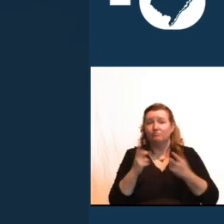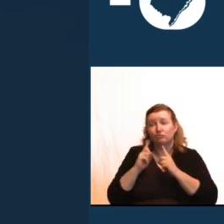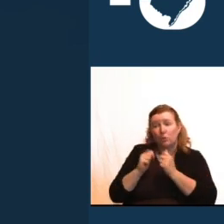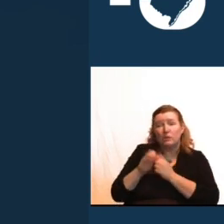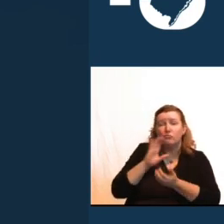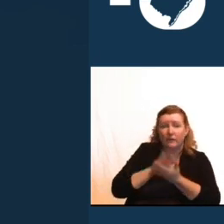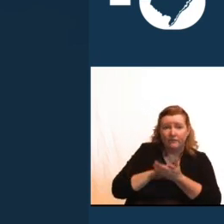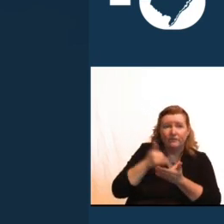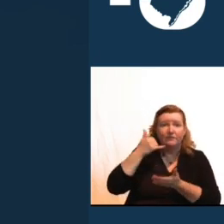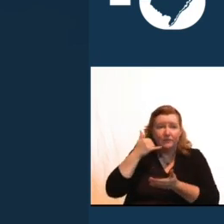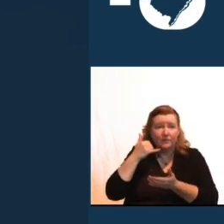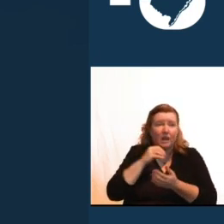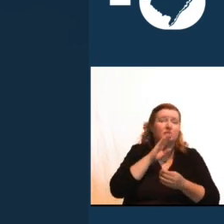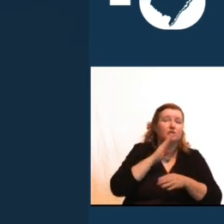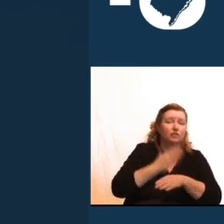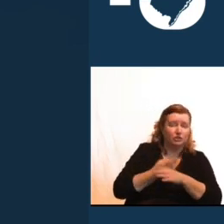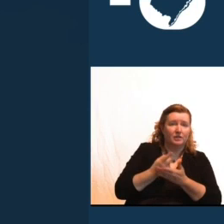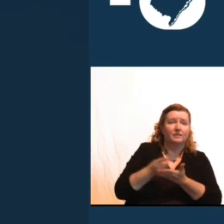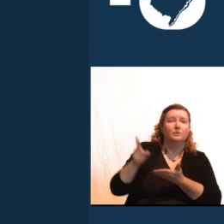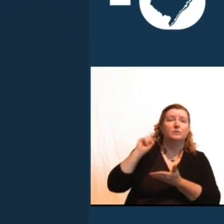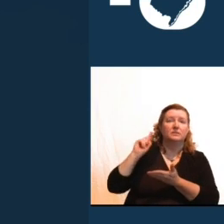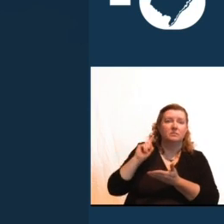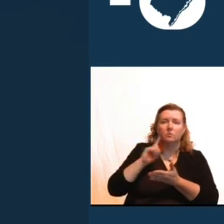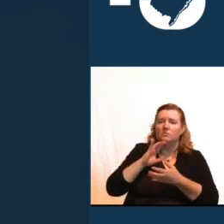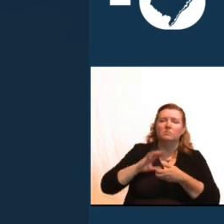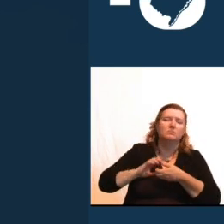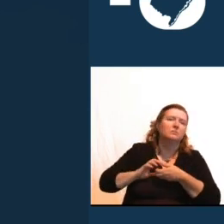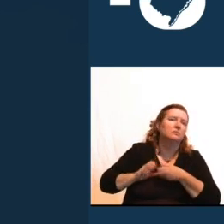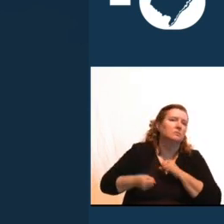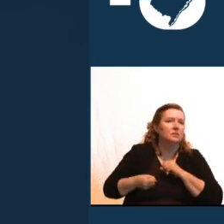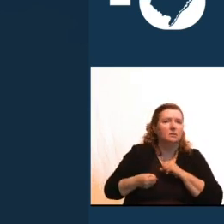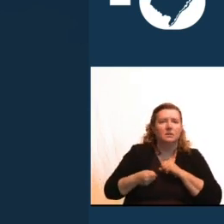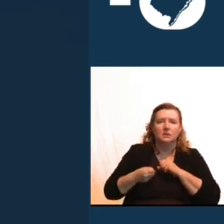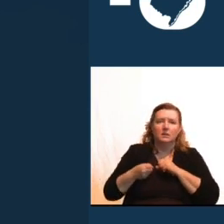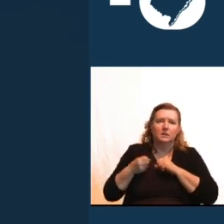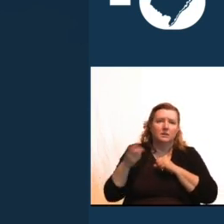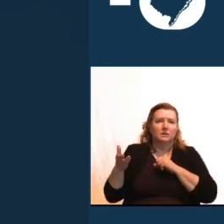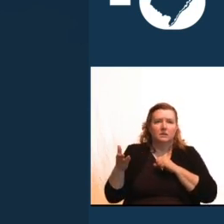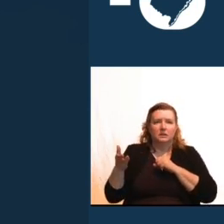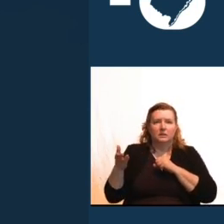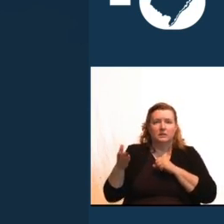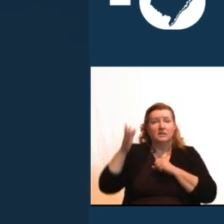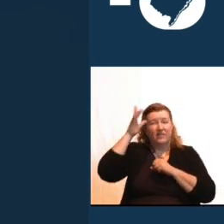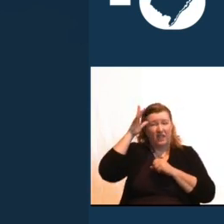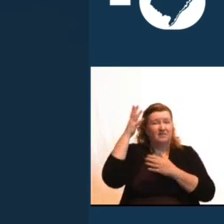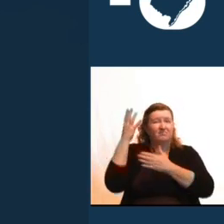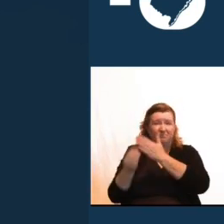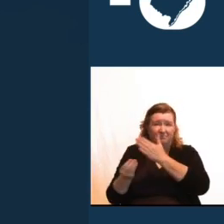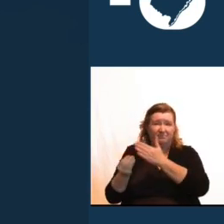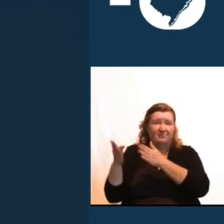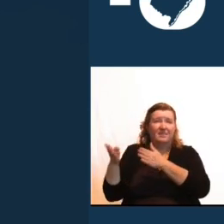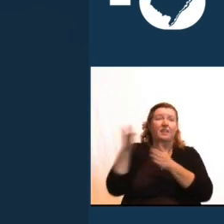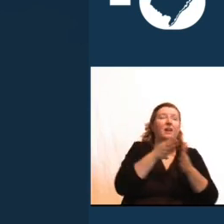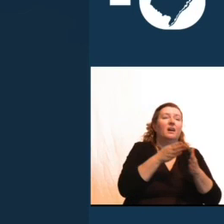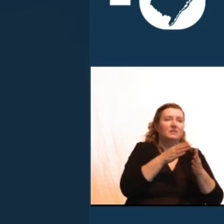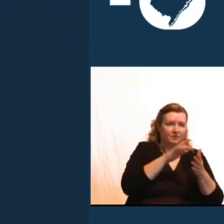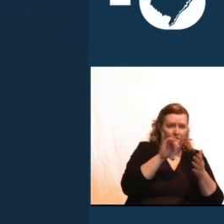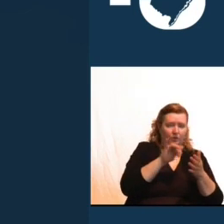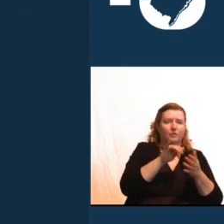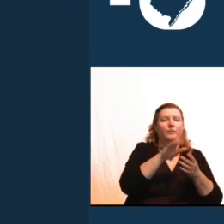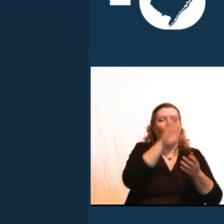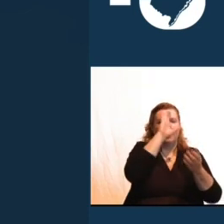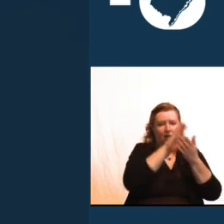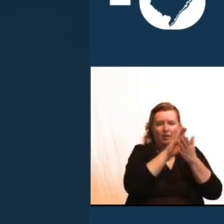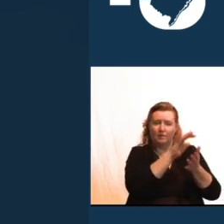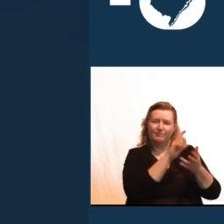lost her husband to COVID at around the same time. We know Anthony has found a place where the sun is shining and the top of the car is down, and may